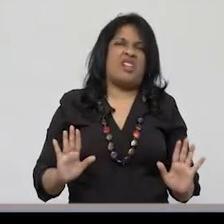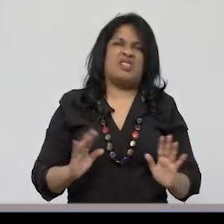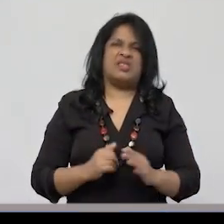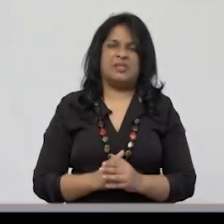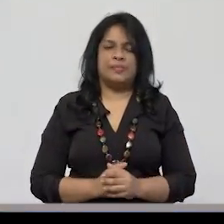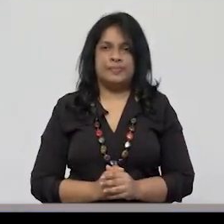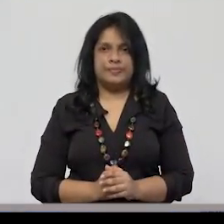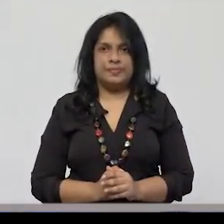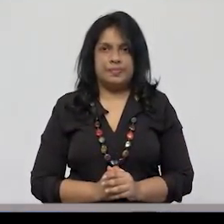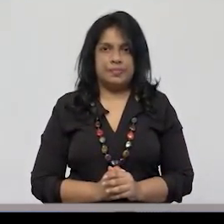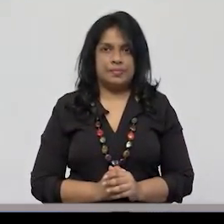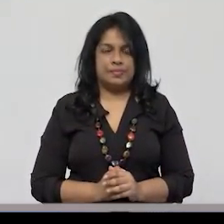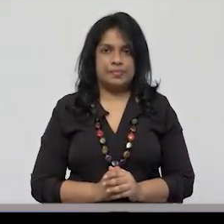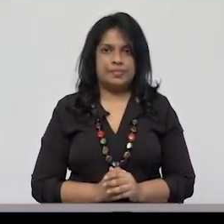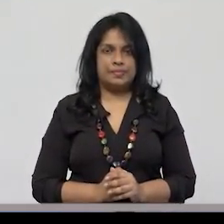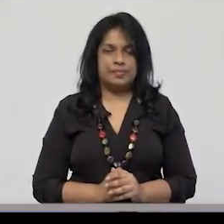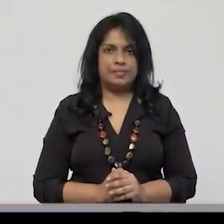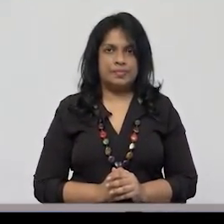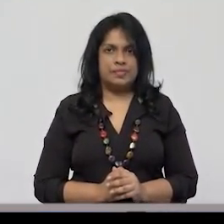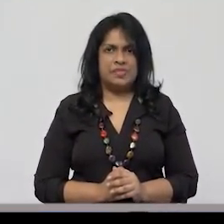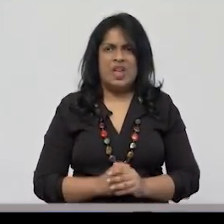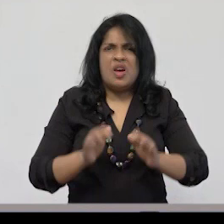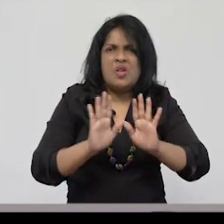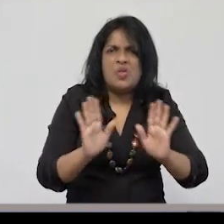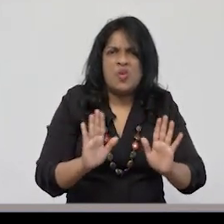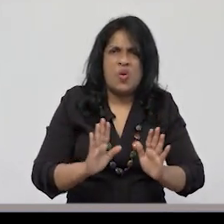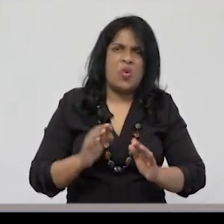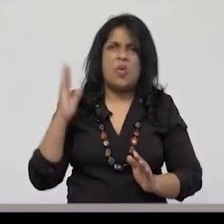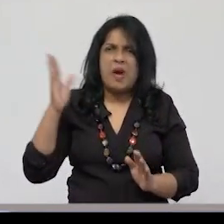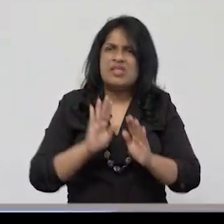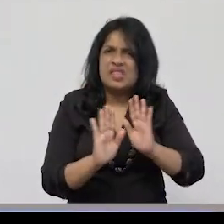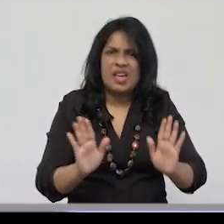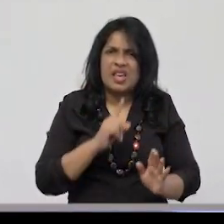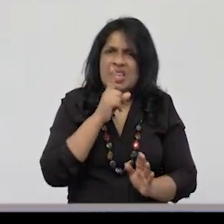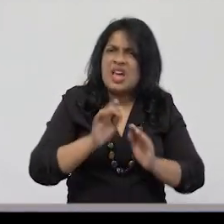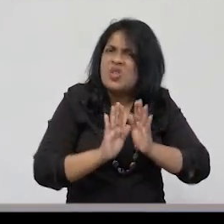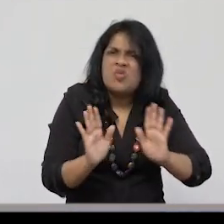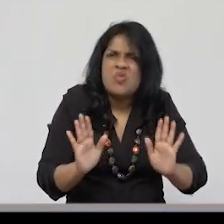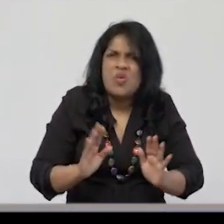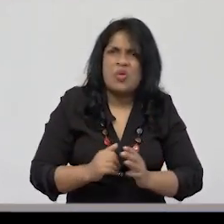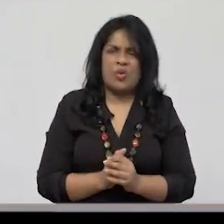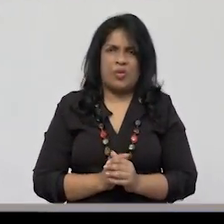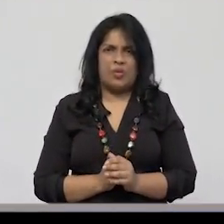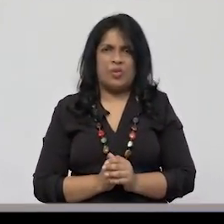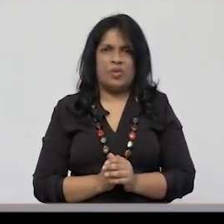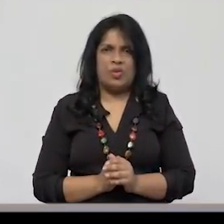Quiet time doesn't mean 2 hours. Doesn't mean that that person prays for 3 hours, so you have to pray. No, it means you and